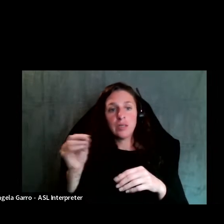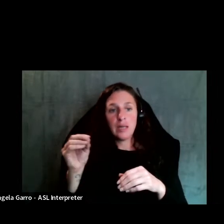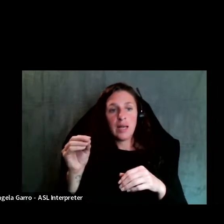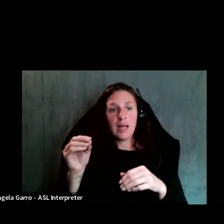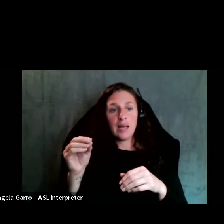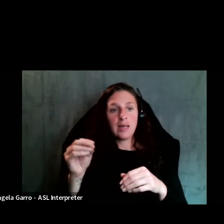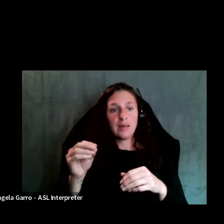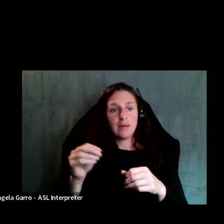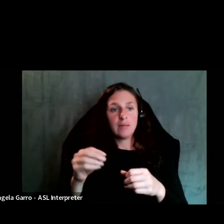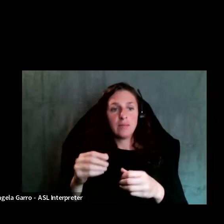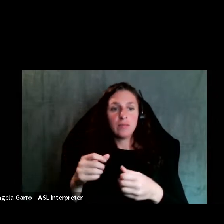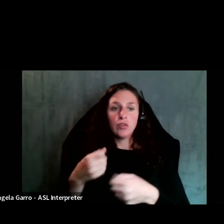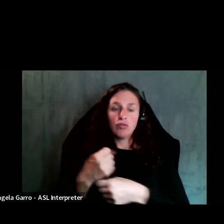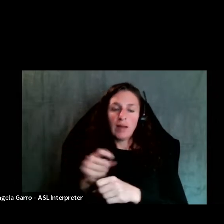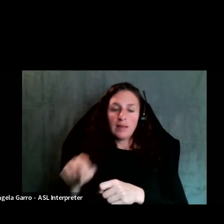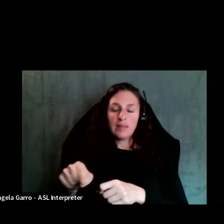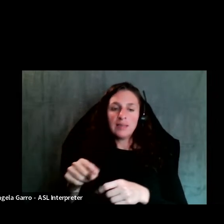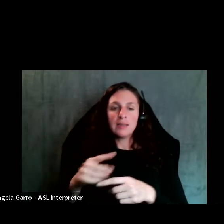have meaning at our different schools.